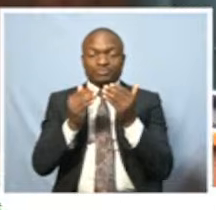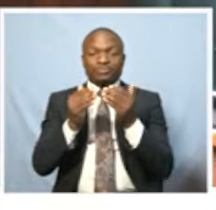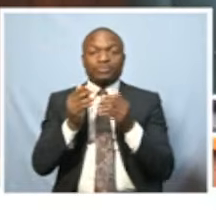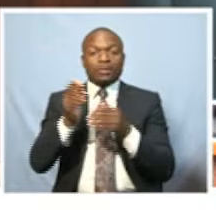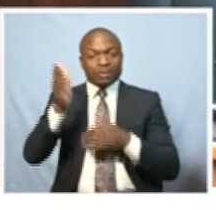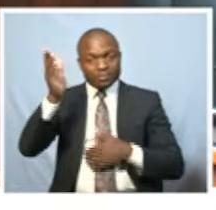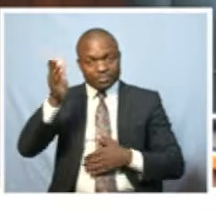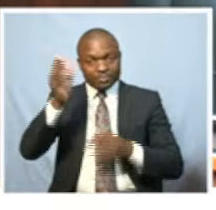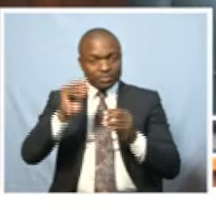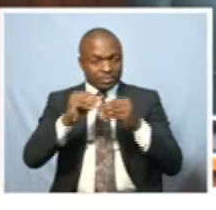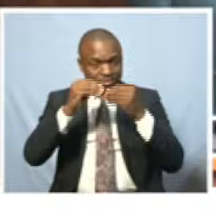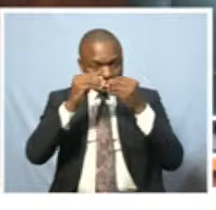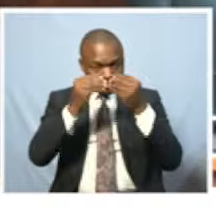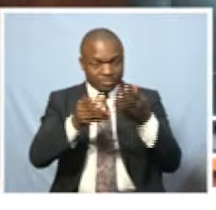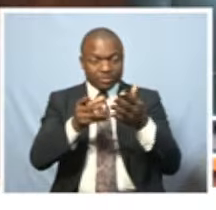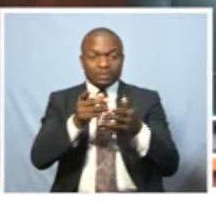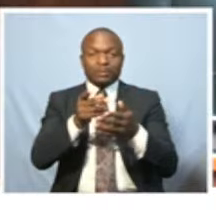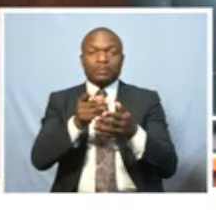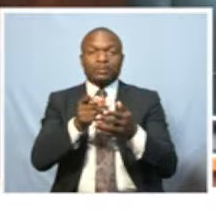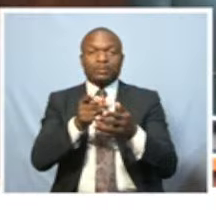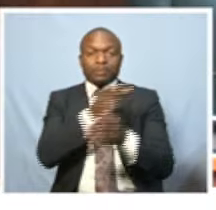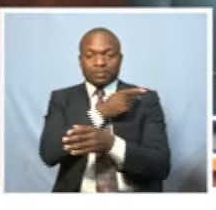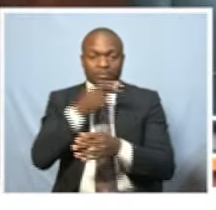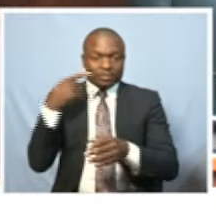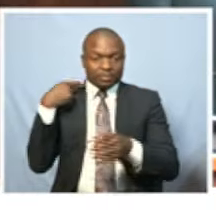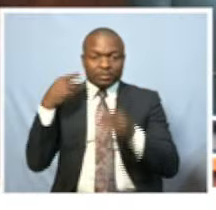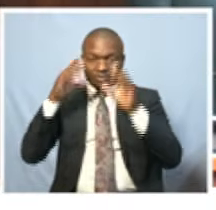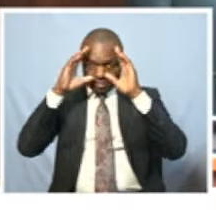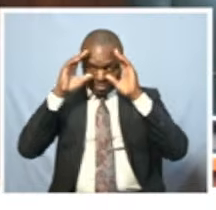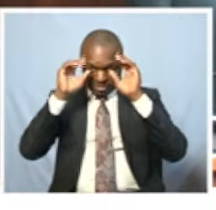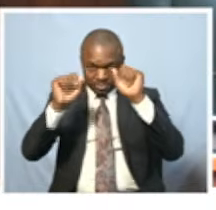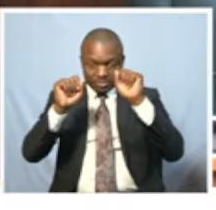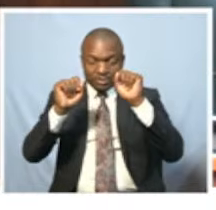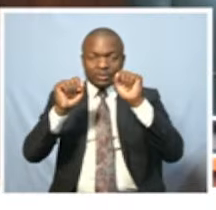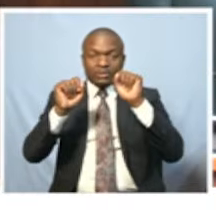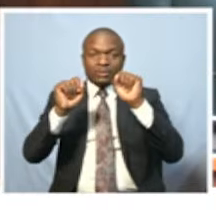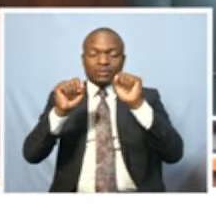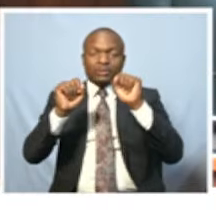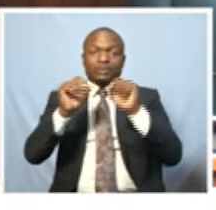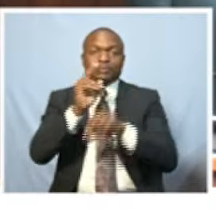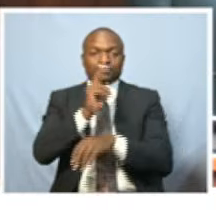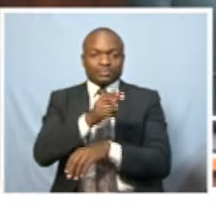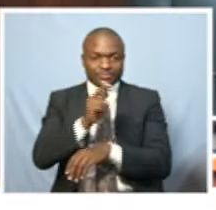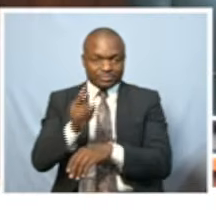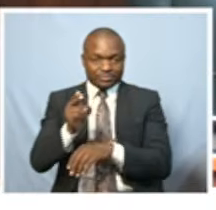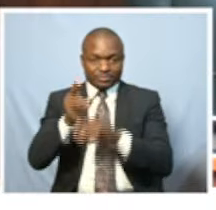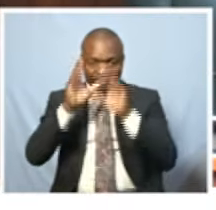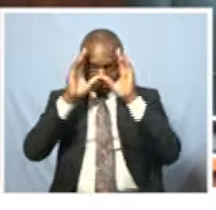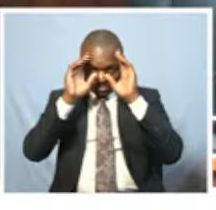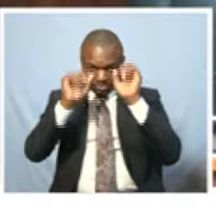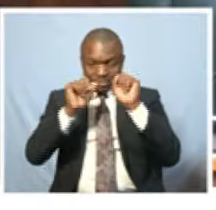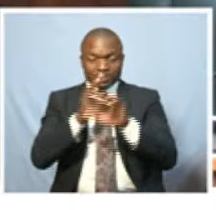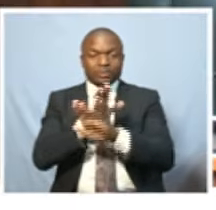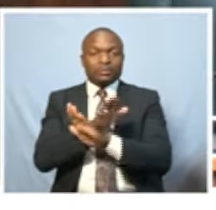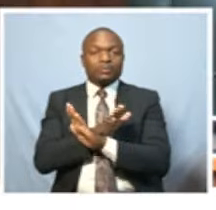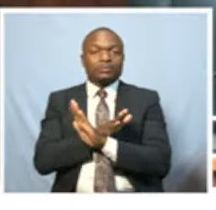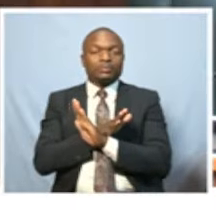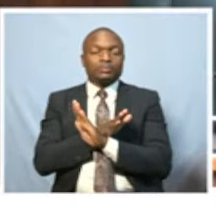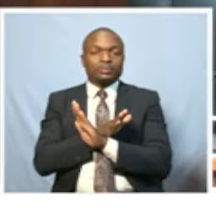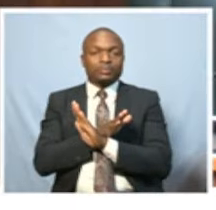to the August House by Mr. Hakainde Hichilema, the President of the Republic of